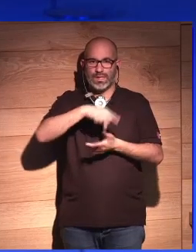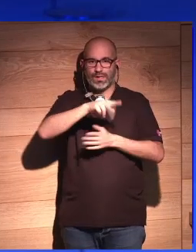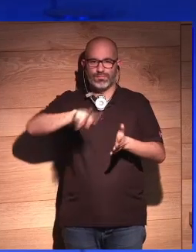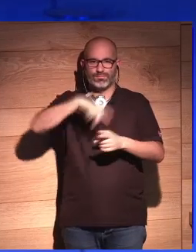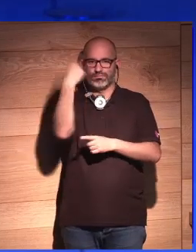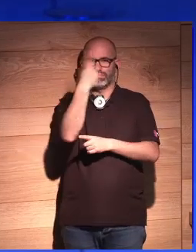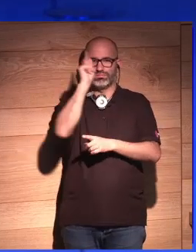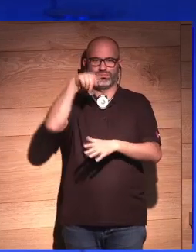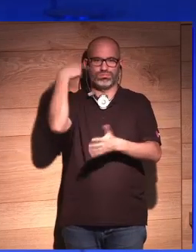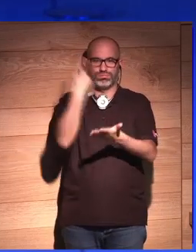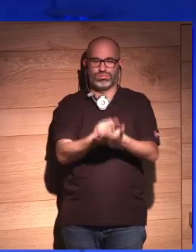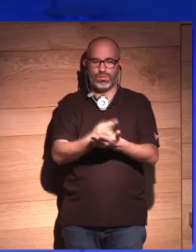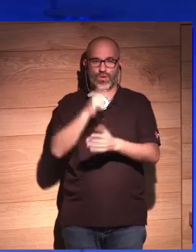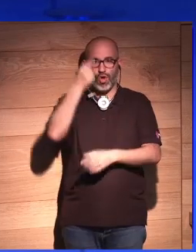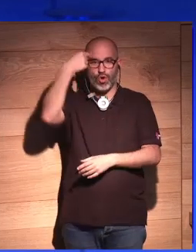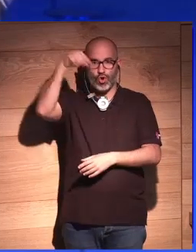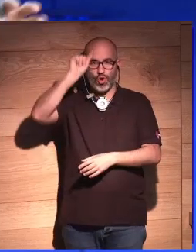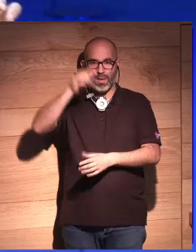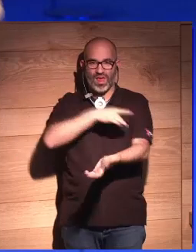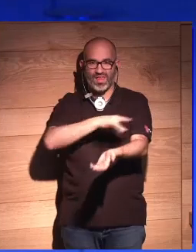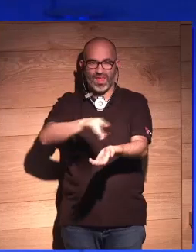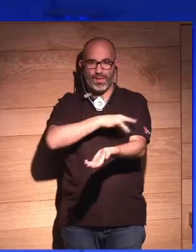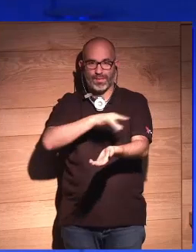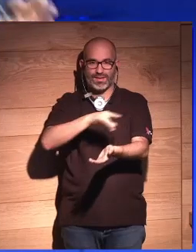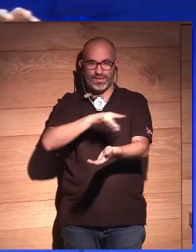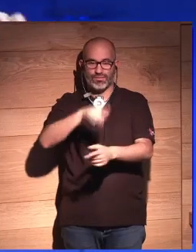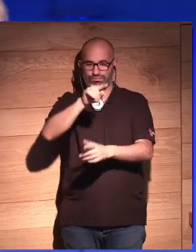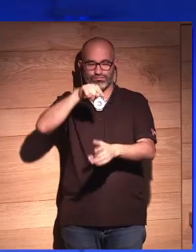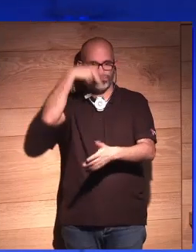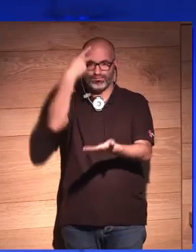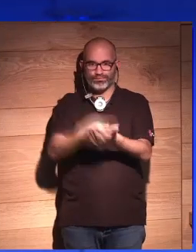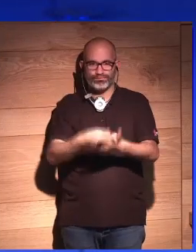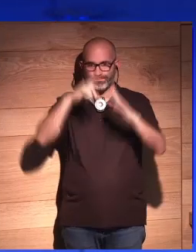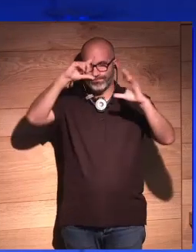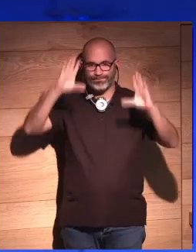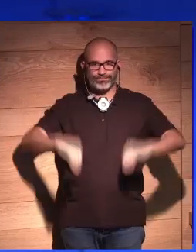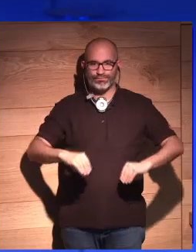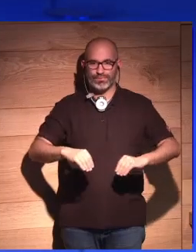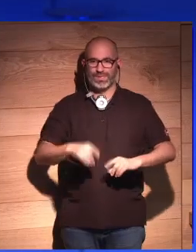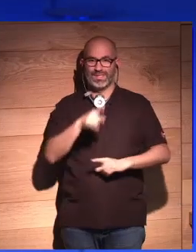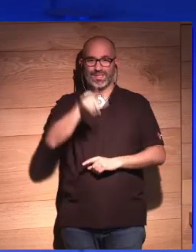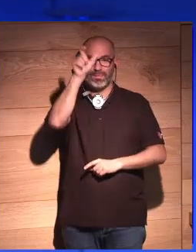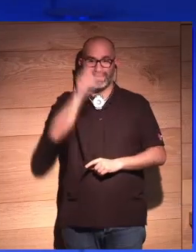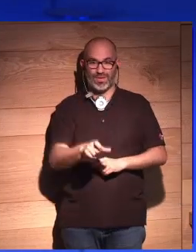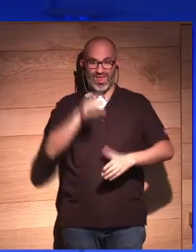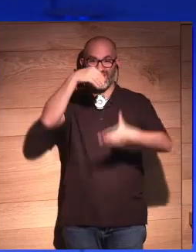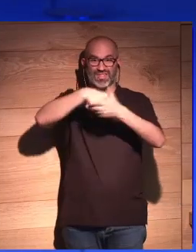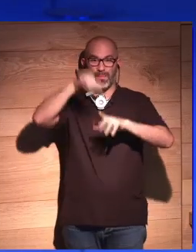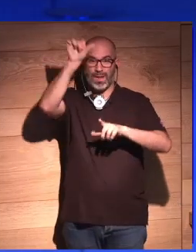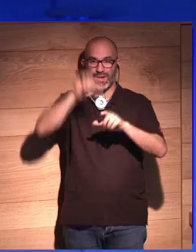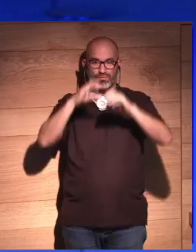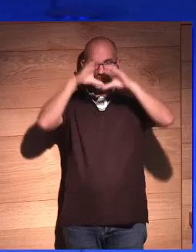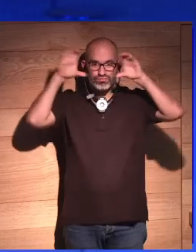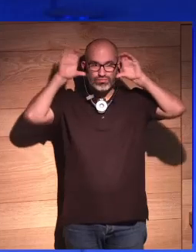and the person online, the one that was monitoring the line, was yelling to tell you to get back, and